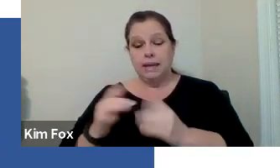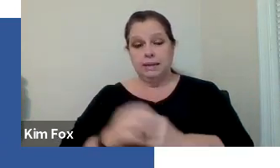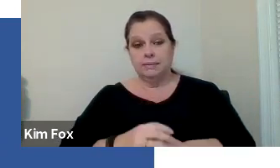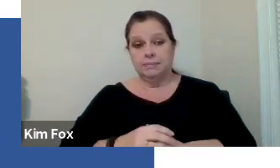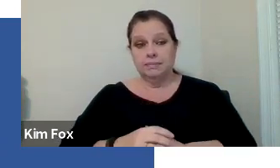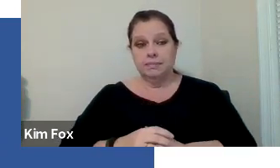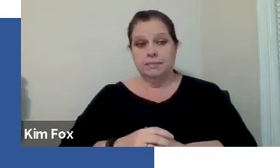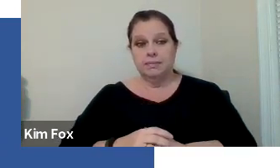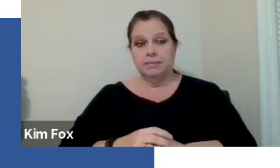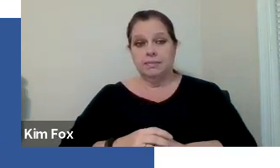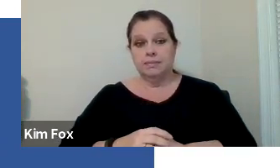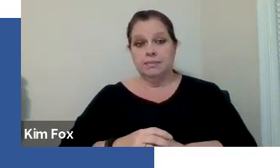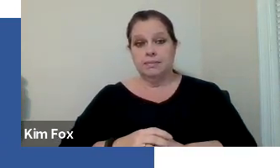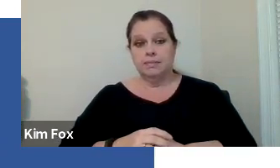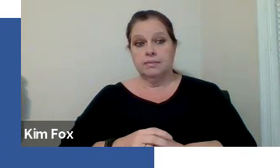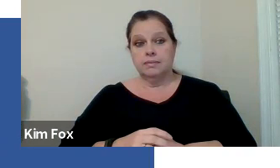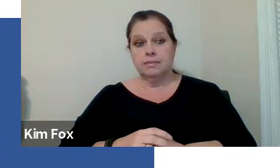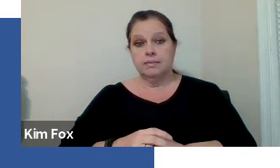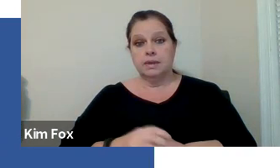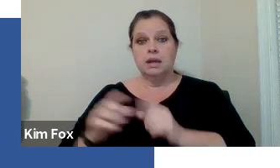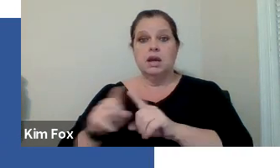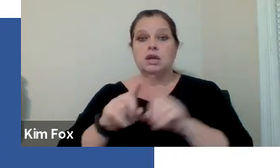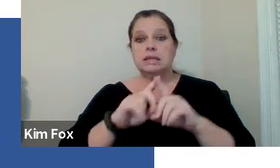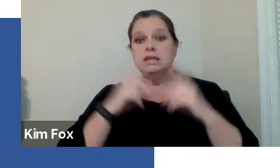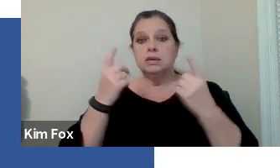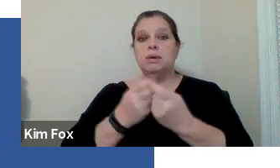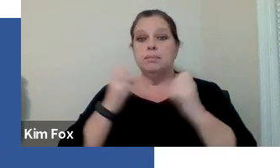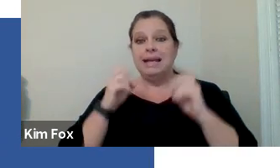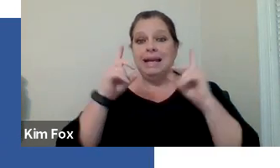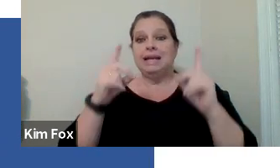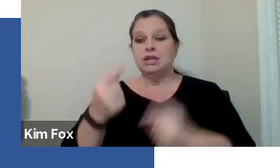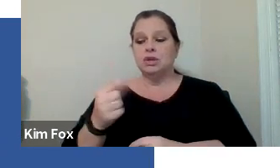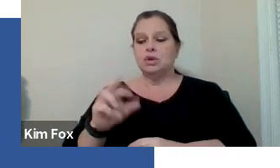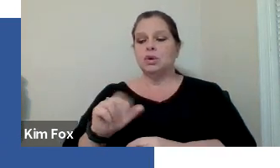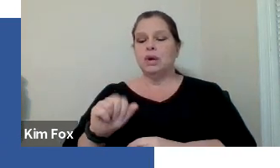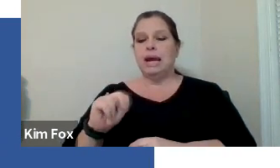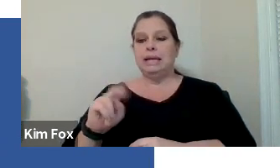also have the Department of Education grant.